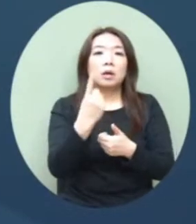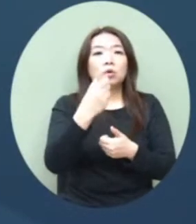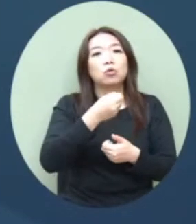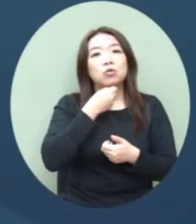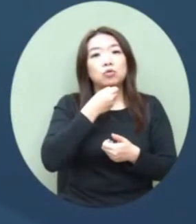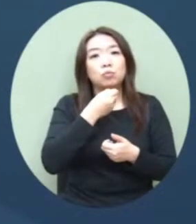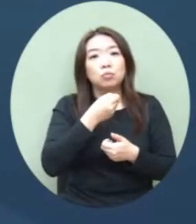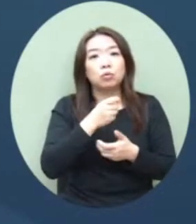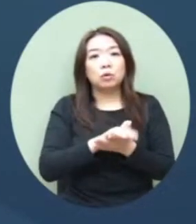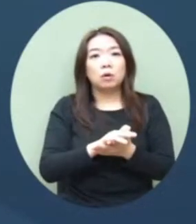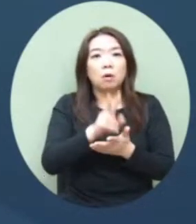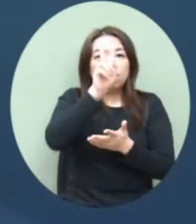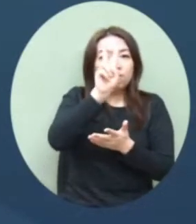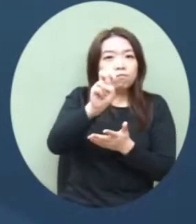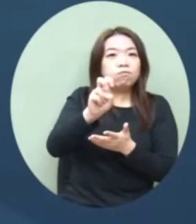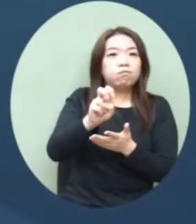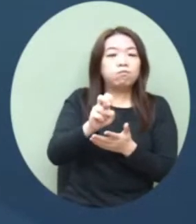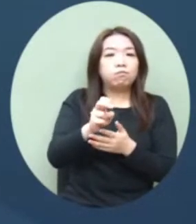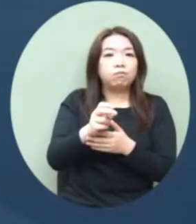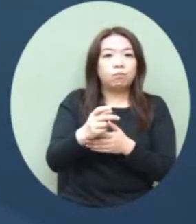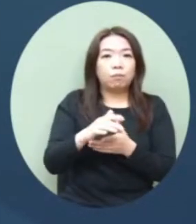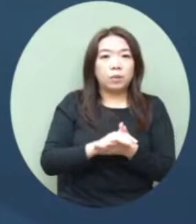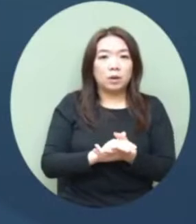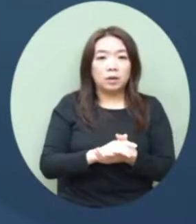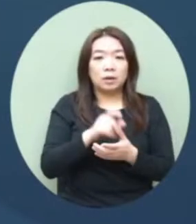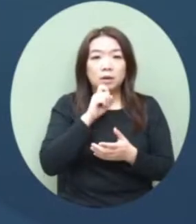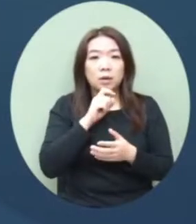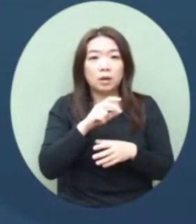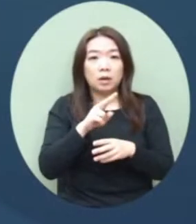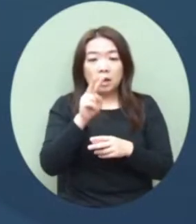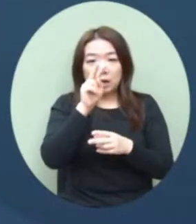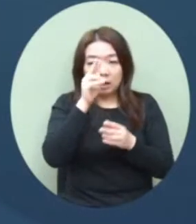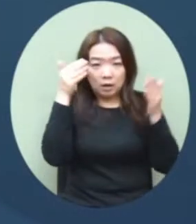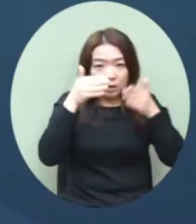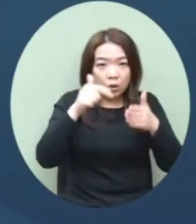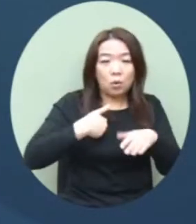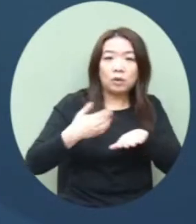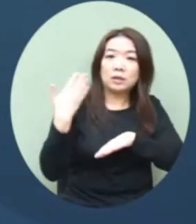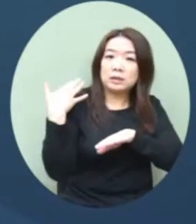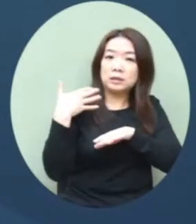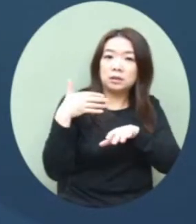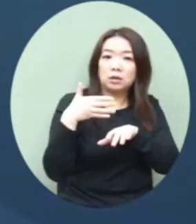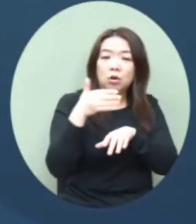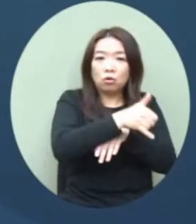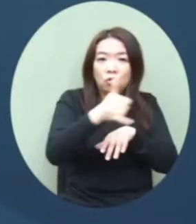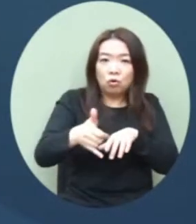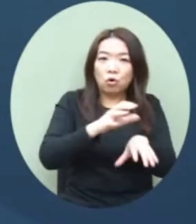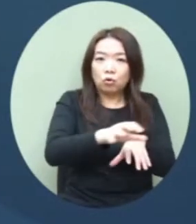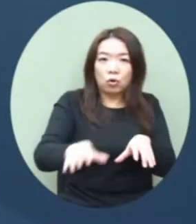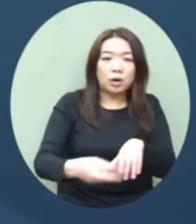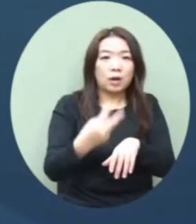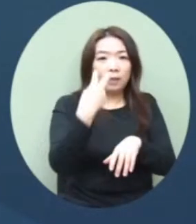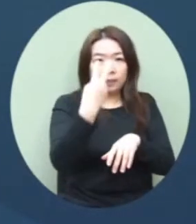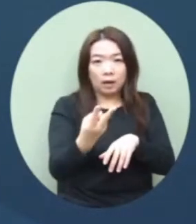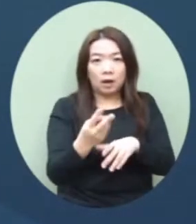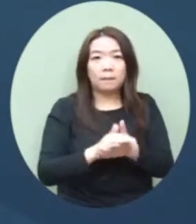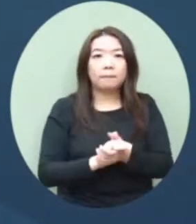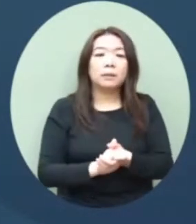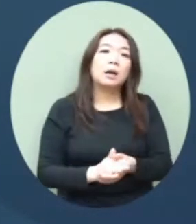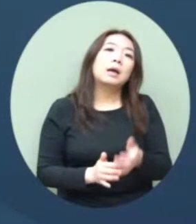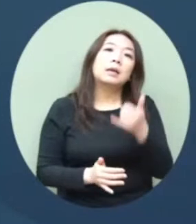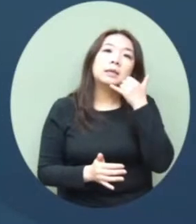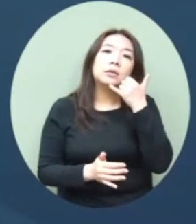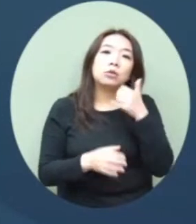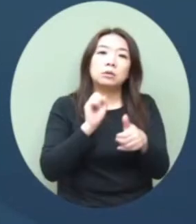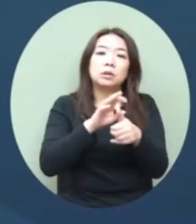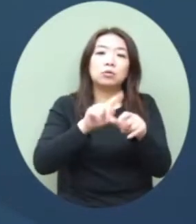have adhered to all the anti-epidemic measures. The media were very